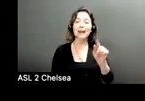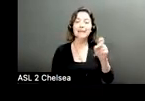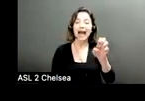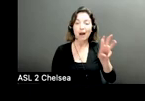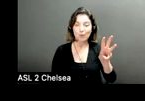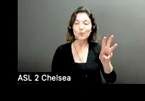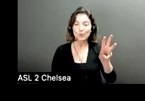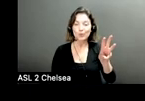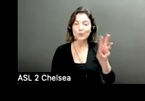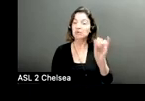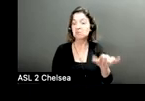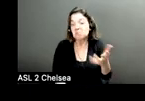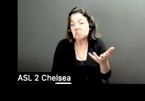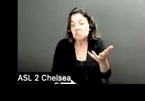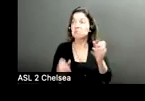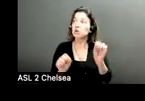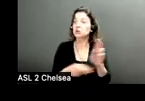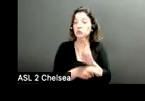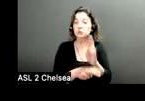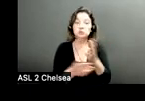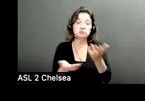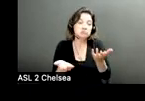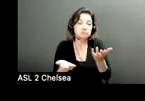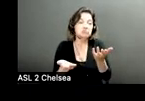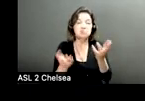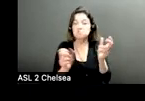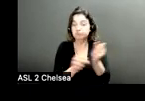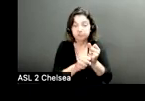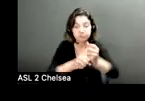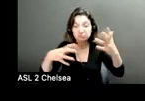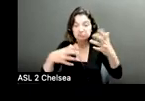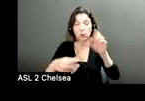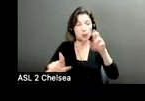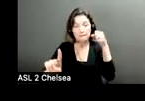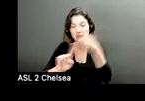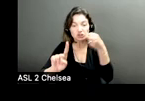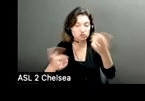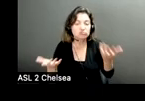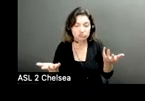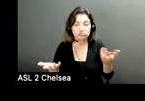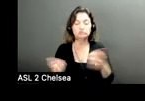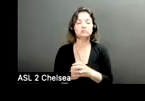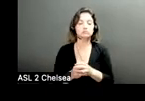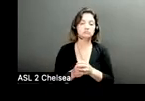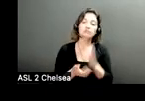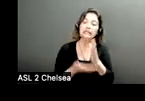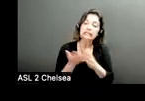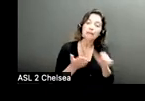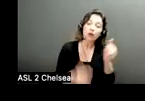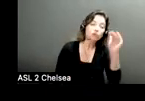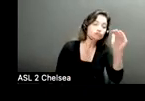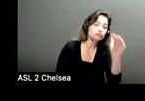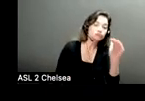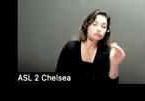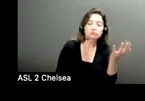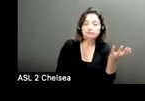KAPOW, which is could probably use for explosions and punches and that sort of thing. And some of these other words here that are